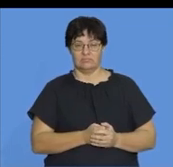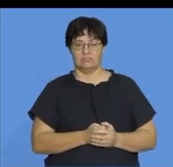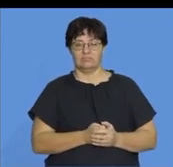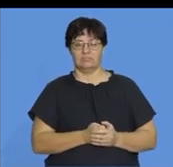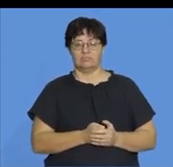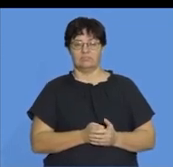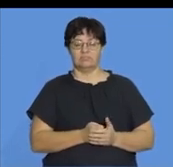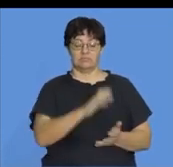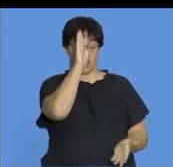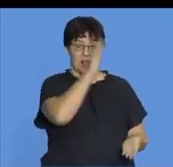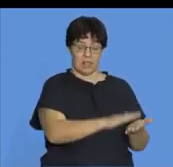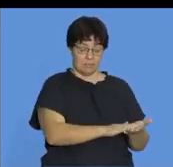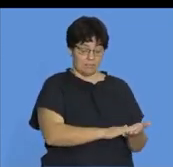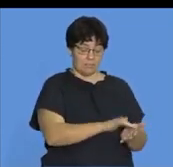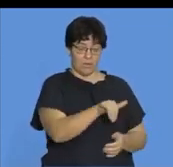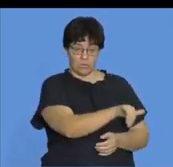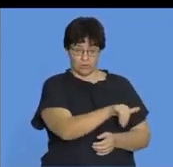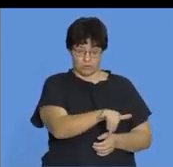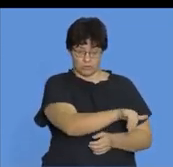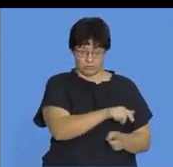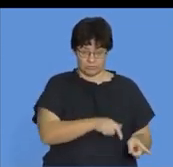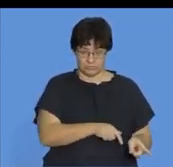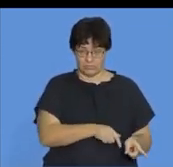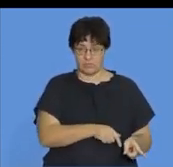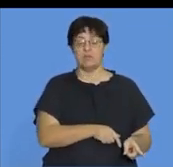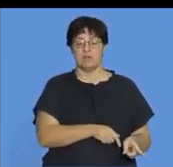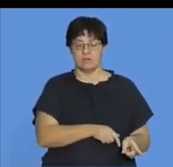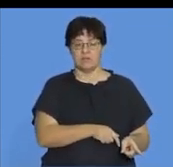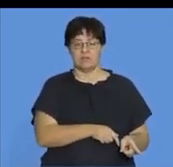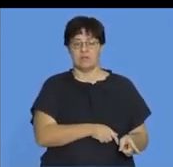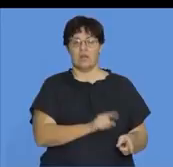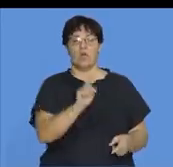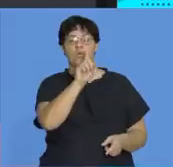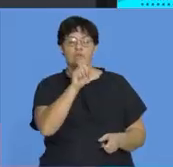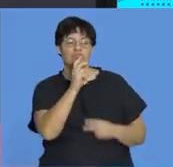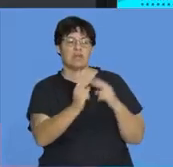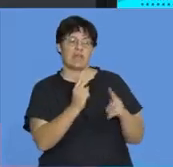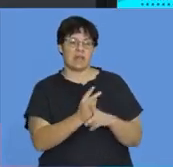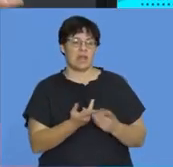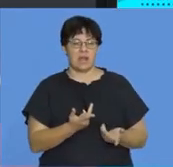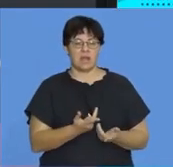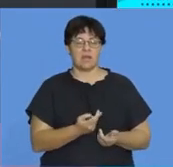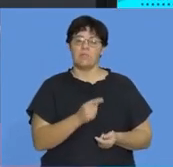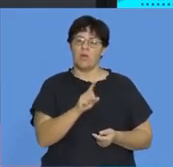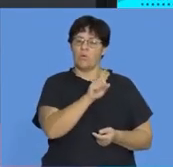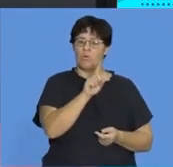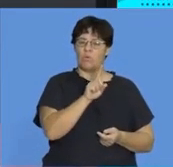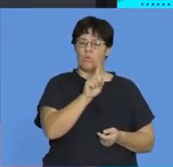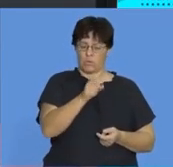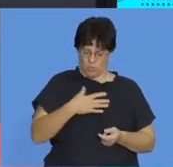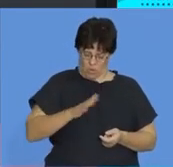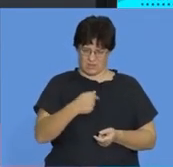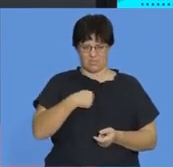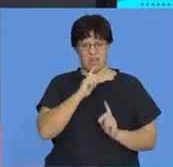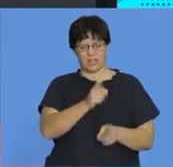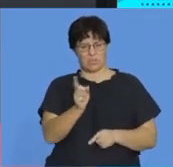that is going to be used up, in other words, we would rephrase the question and say, what is it that the question demands of